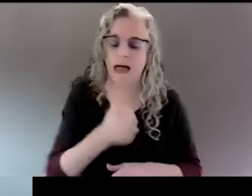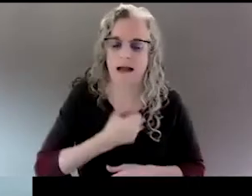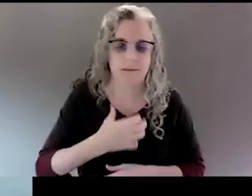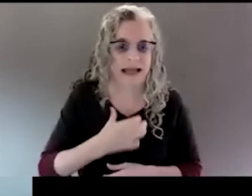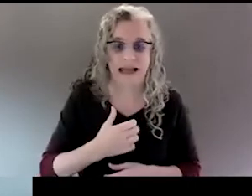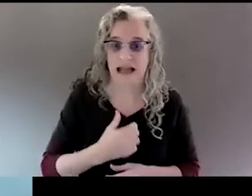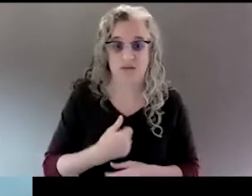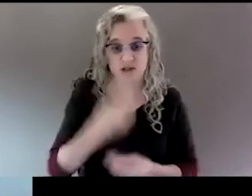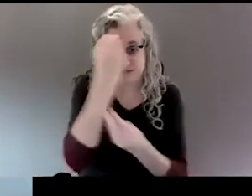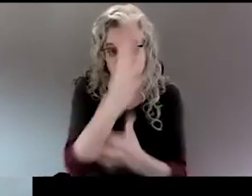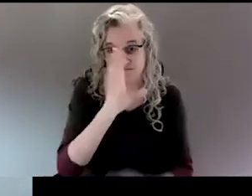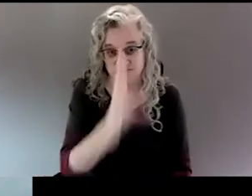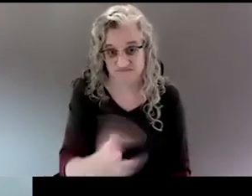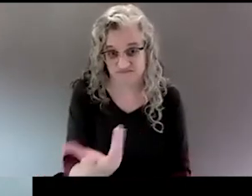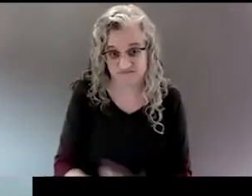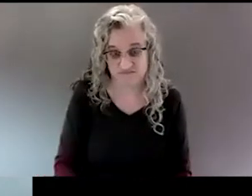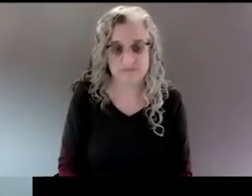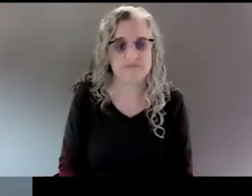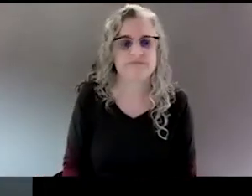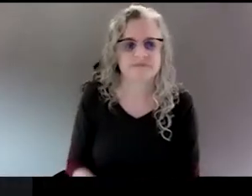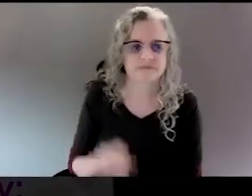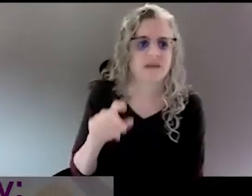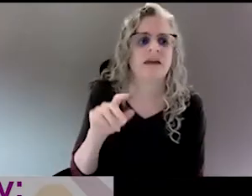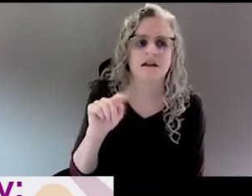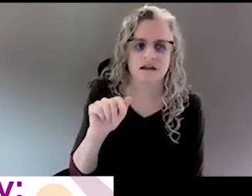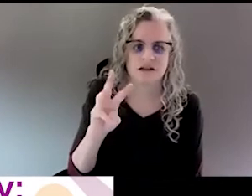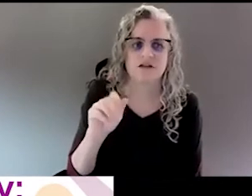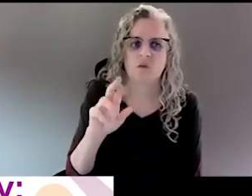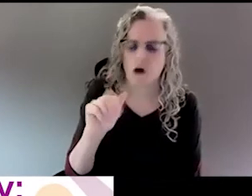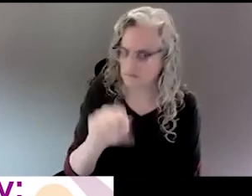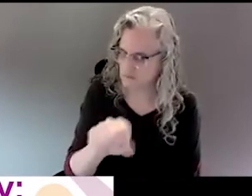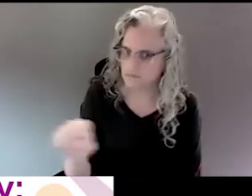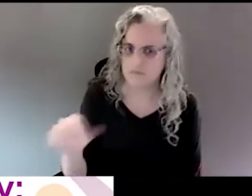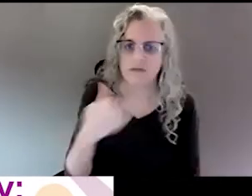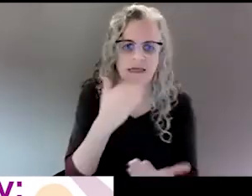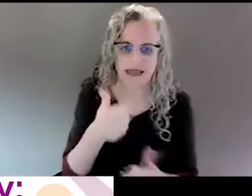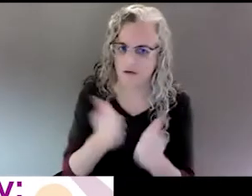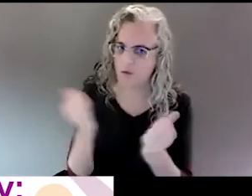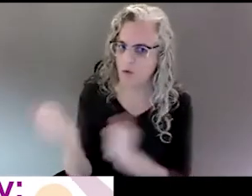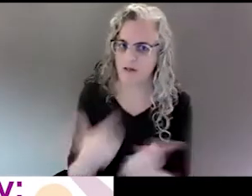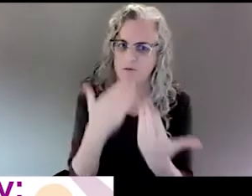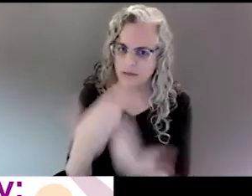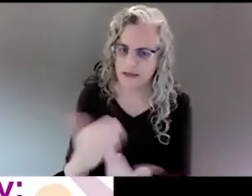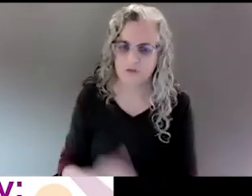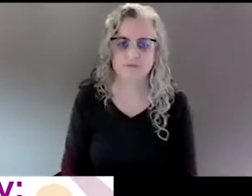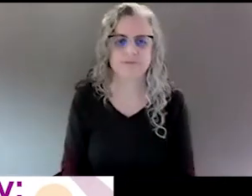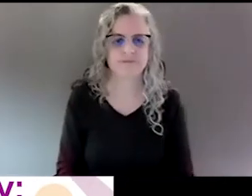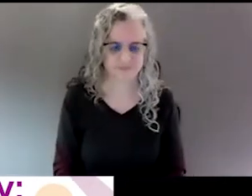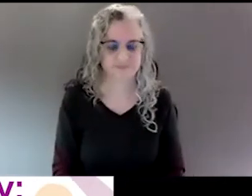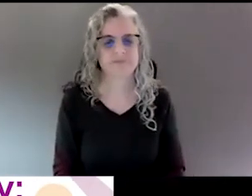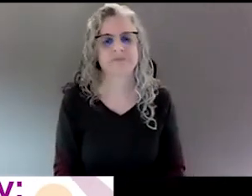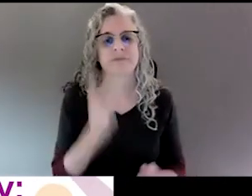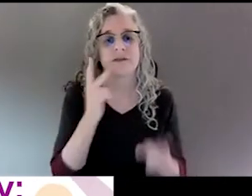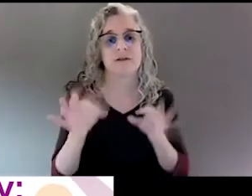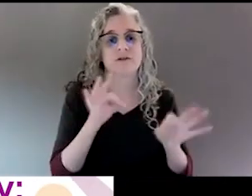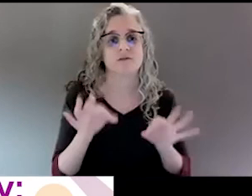I thank you very much. I thank each of you. Visual description: AUCD conference